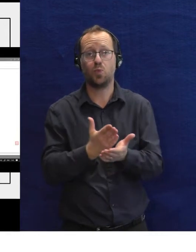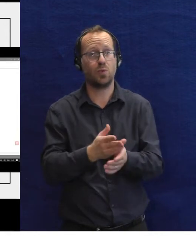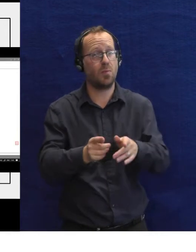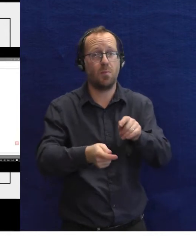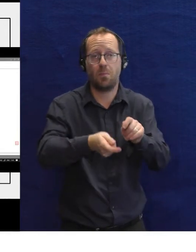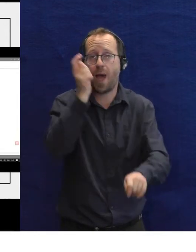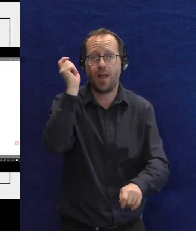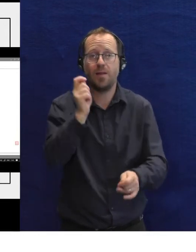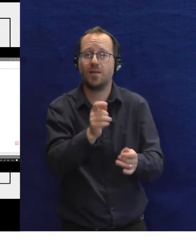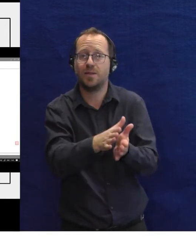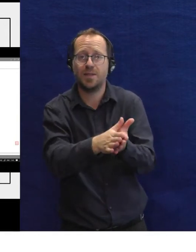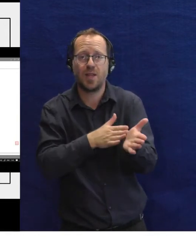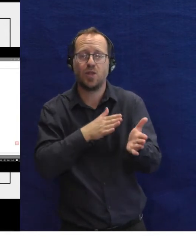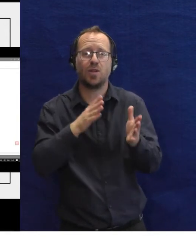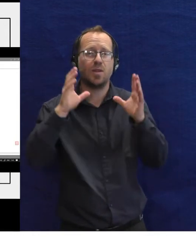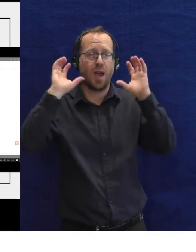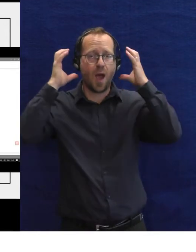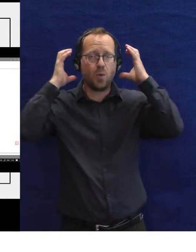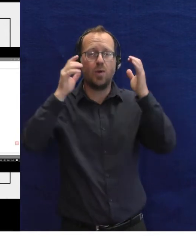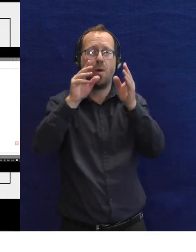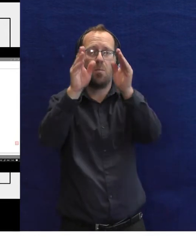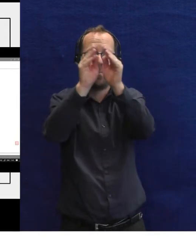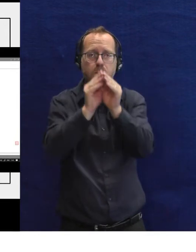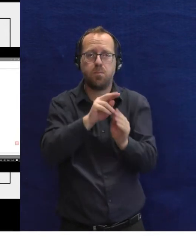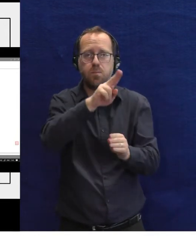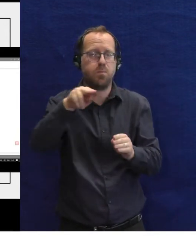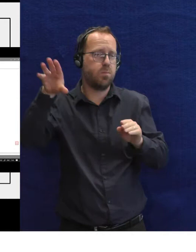that, you can start with creating audio